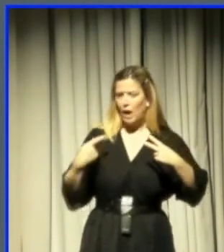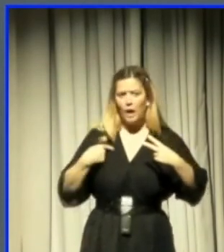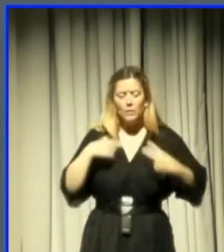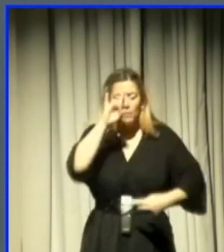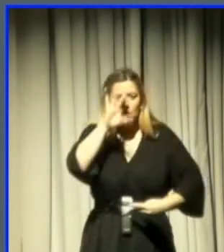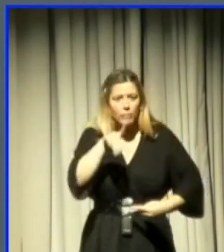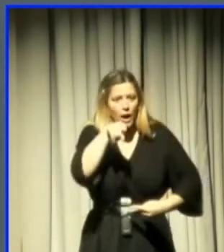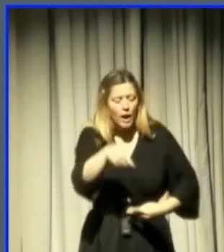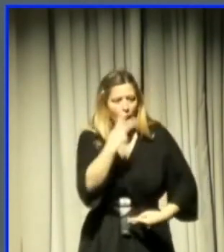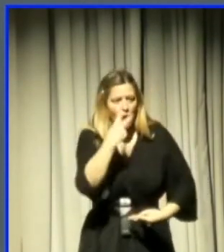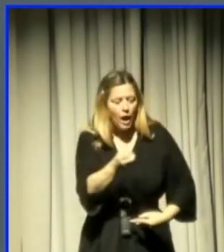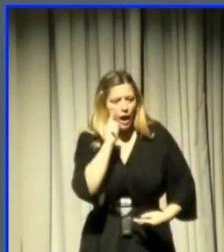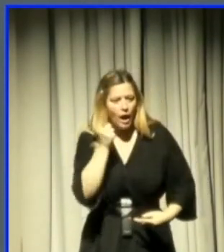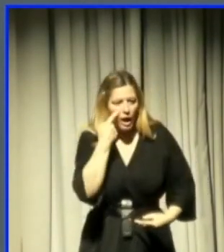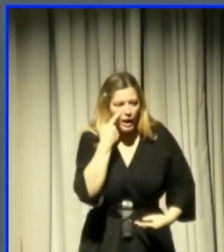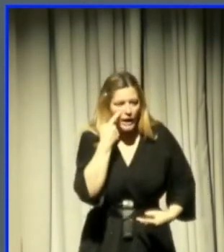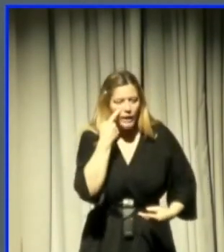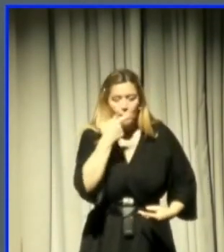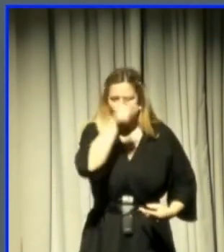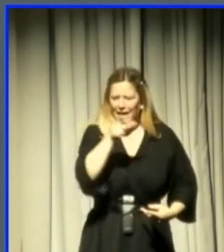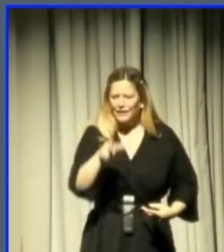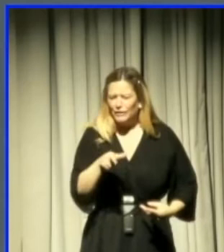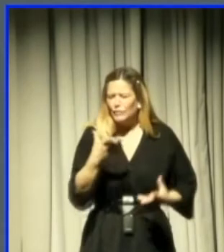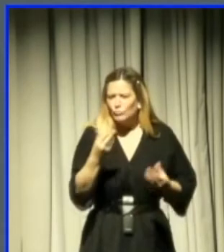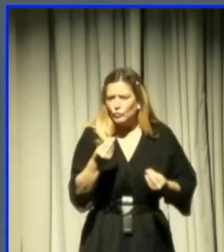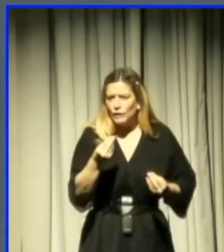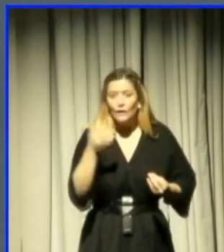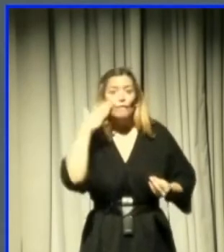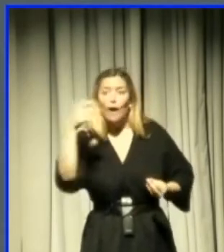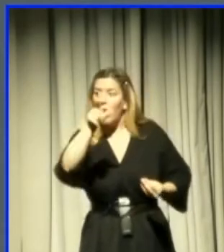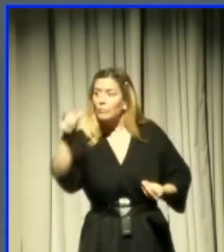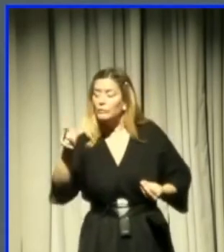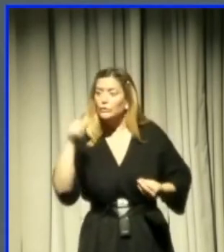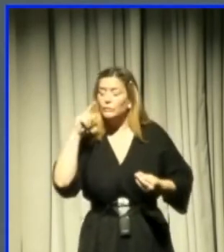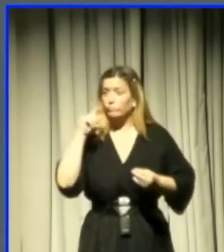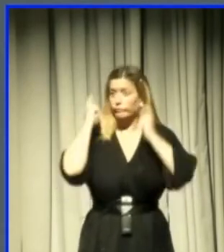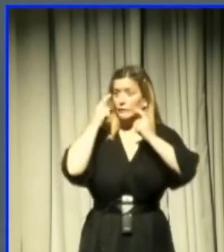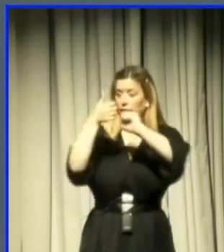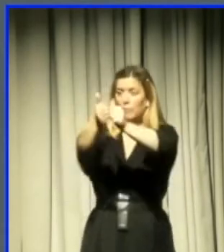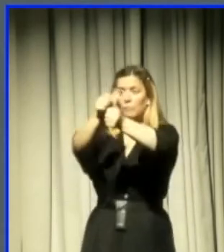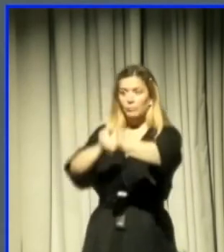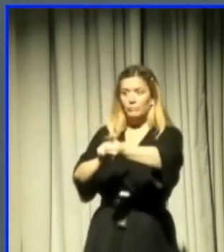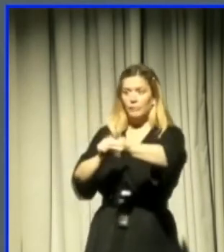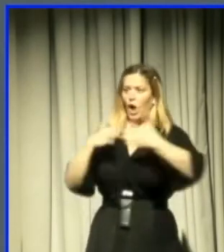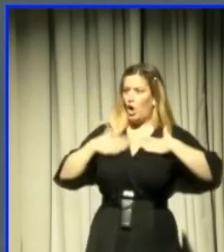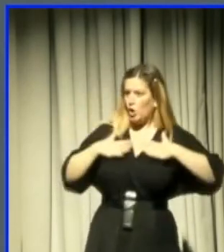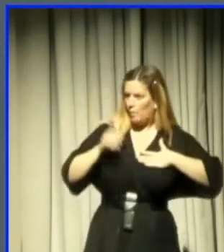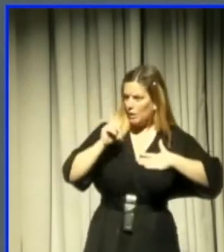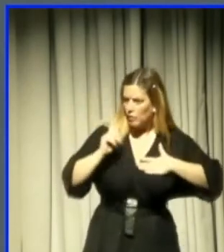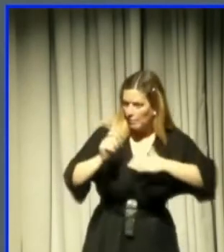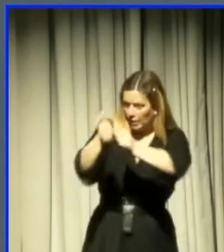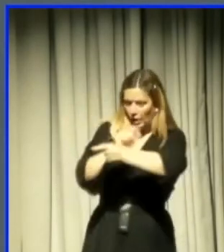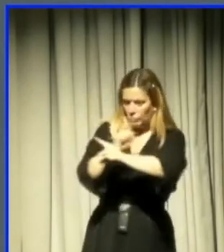like celebrities in a very specific way, not just dressing like them, but actually modifying their